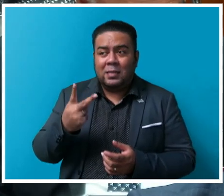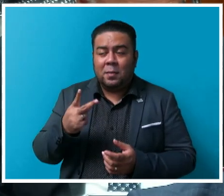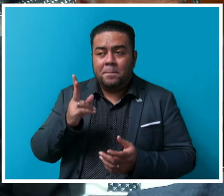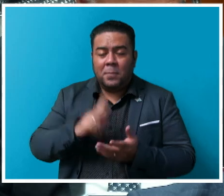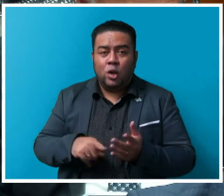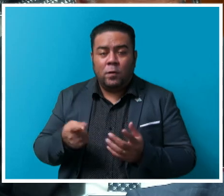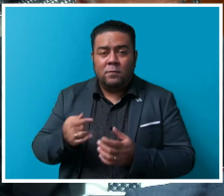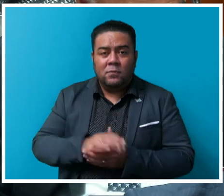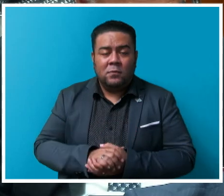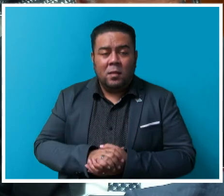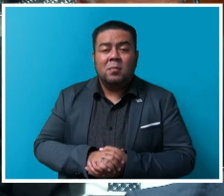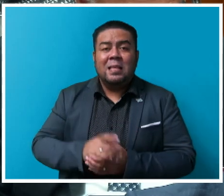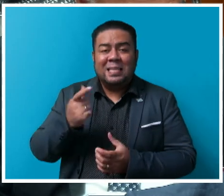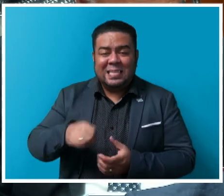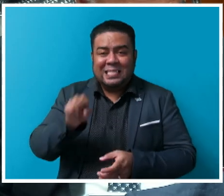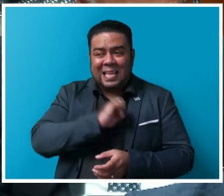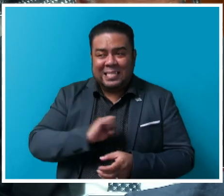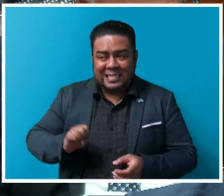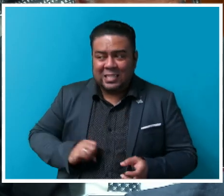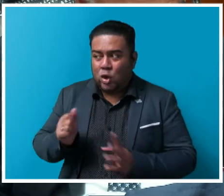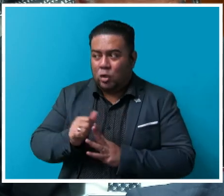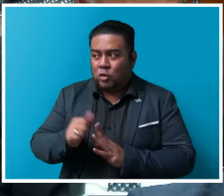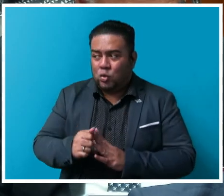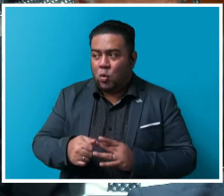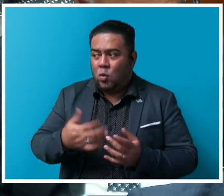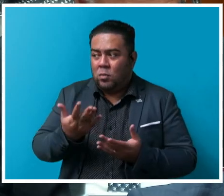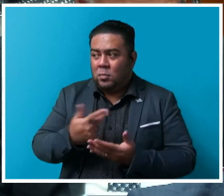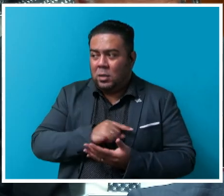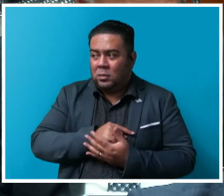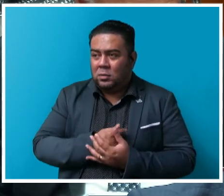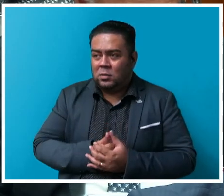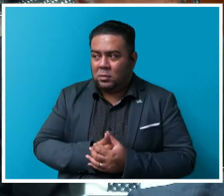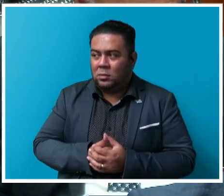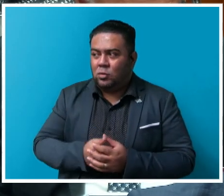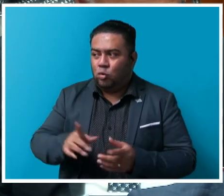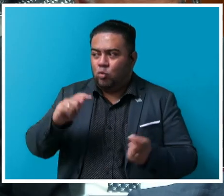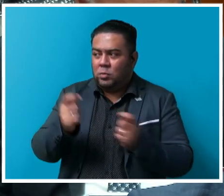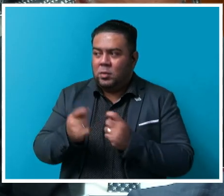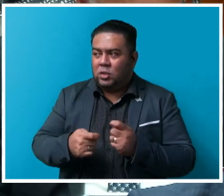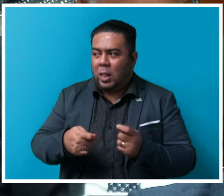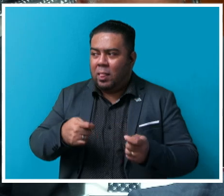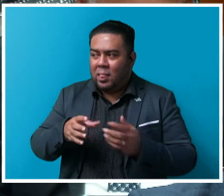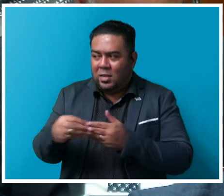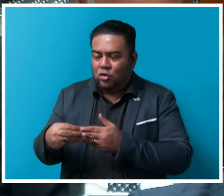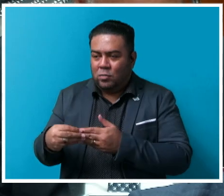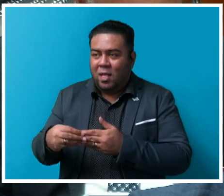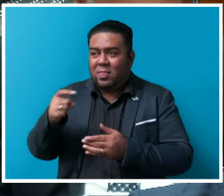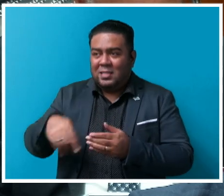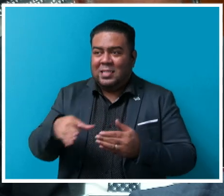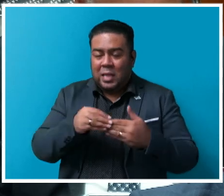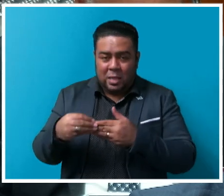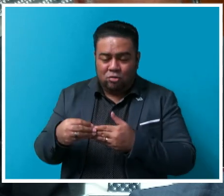Speaker, His Excellency also urges us to commit to transformational leadership. This is leadership that